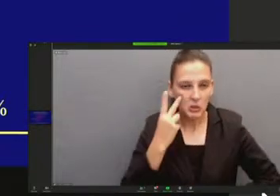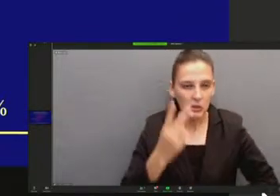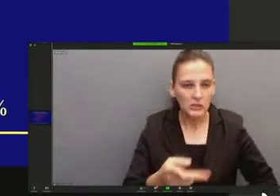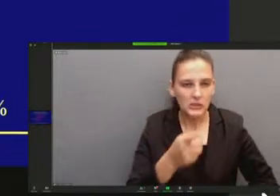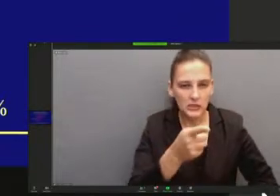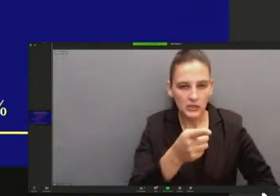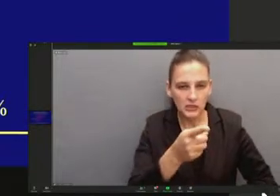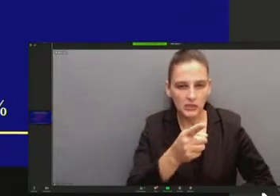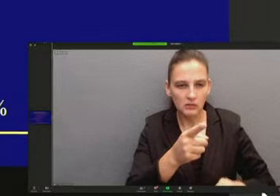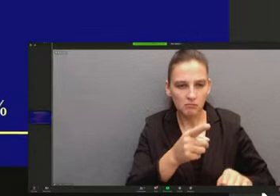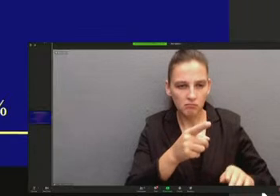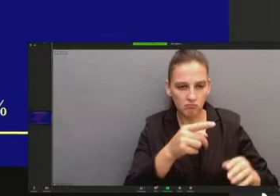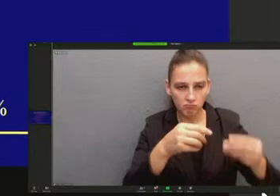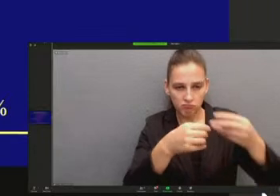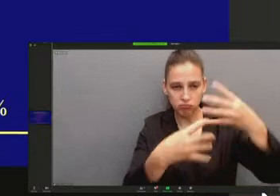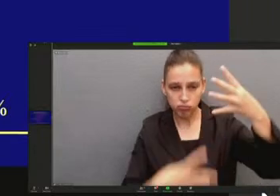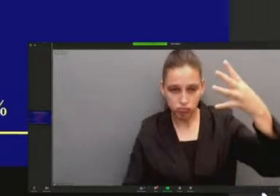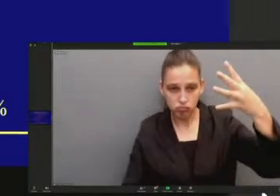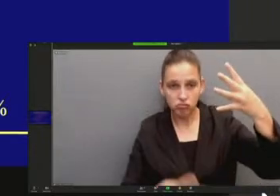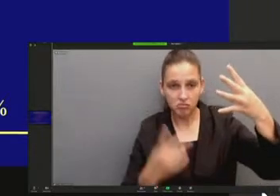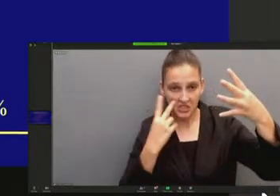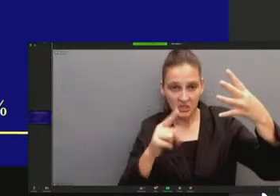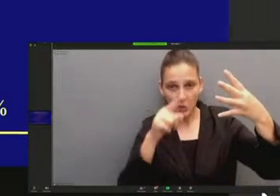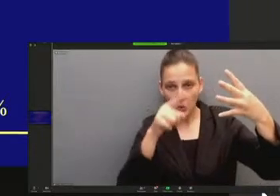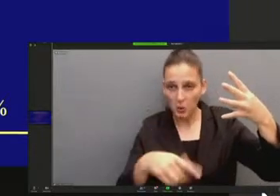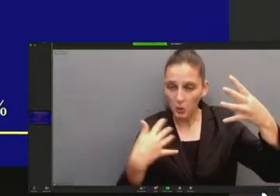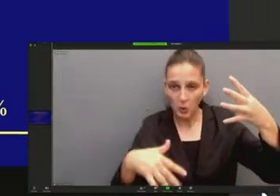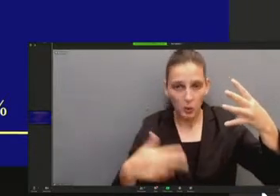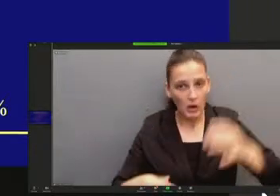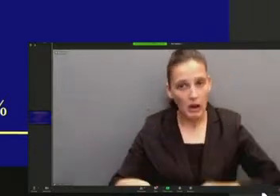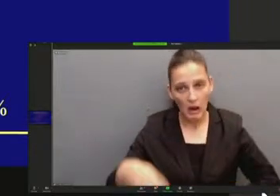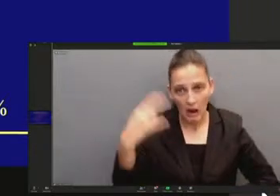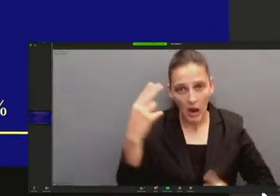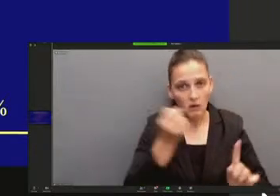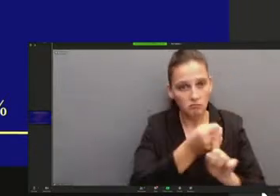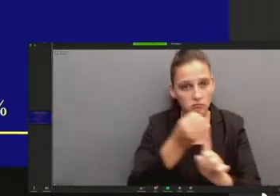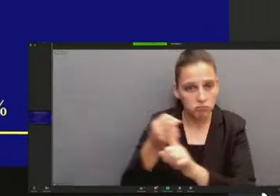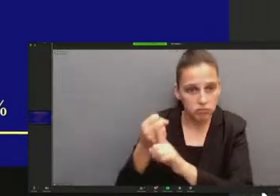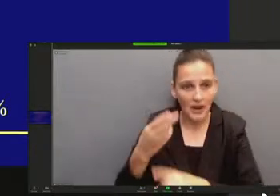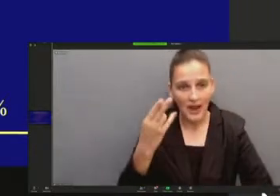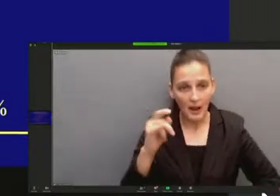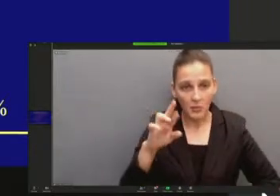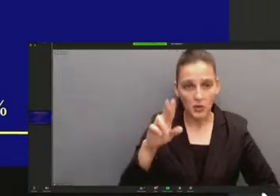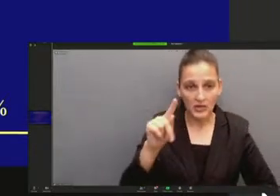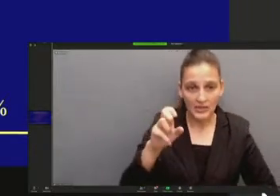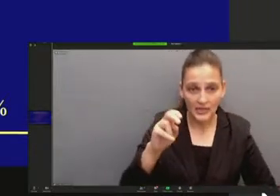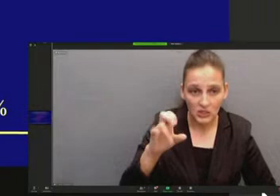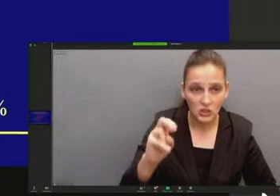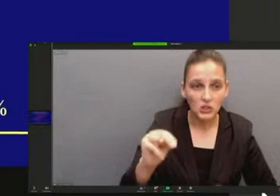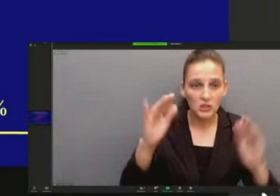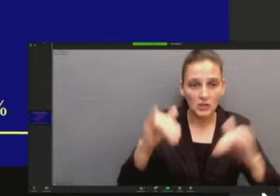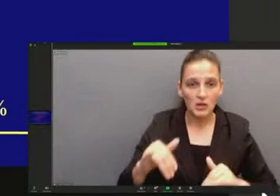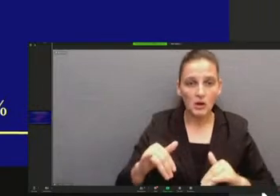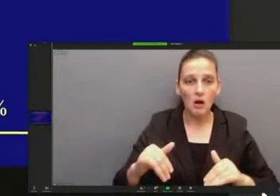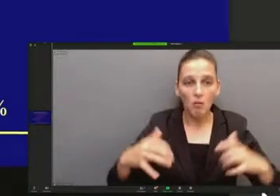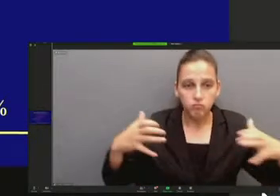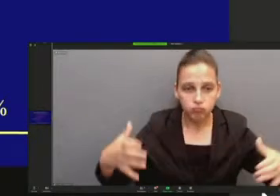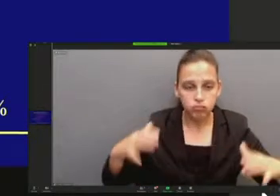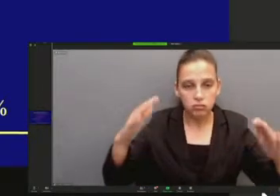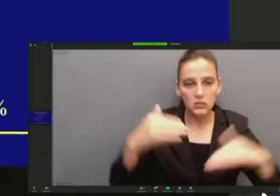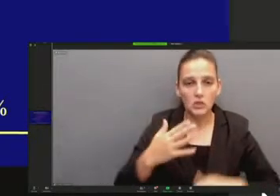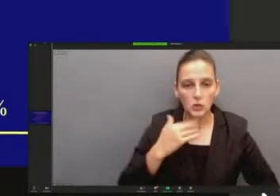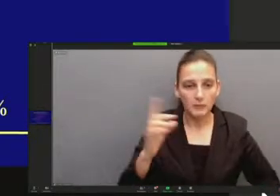those hospitalized. You can see a large number of them had hypertension, 42% with obesity, 1/3 with